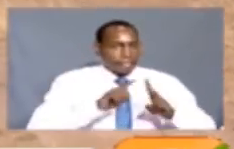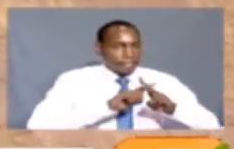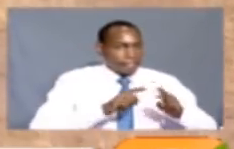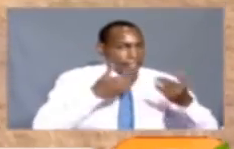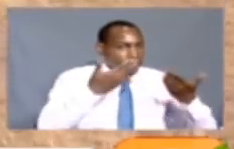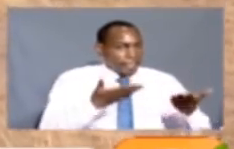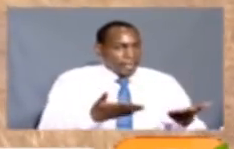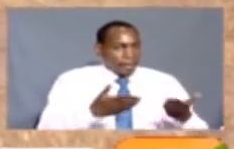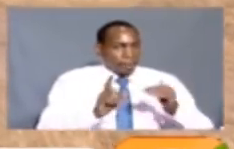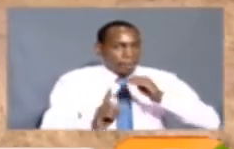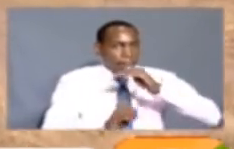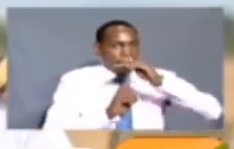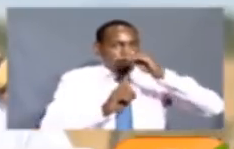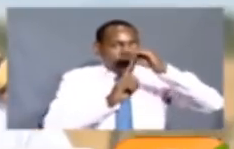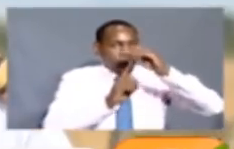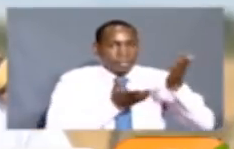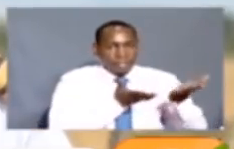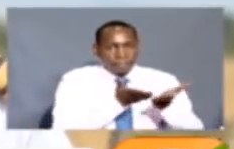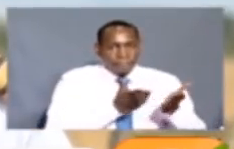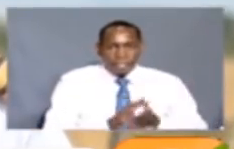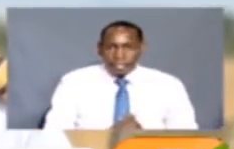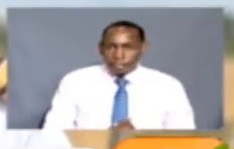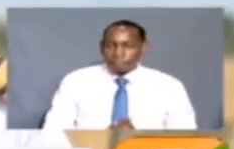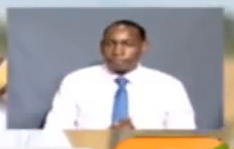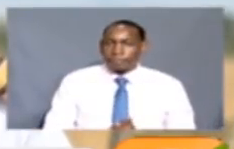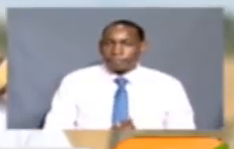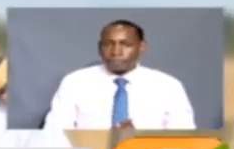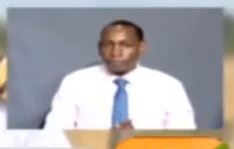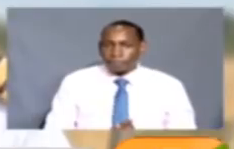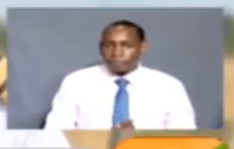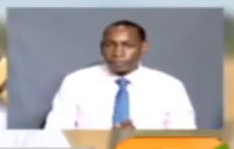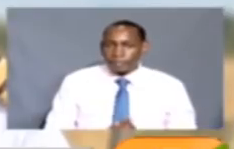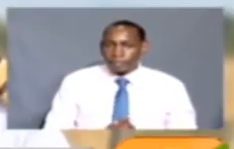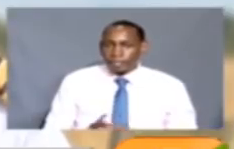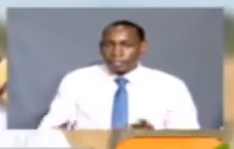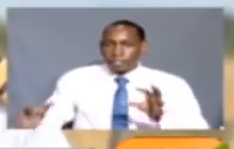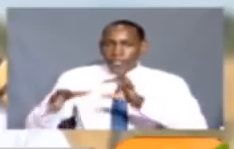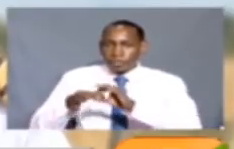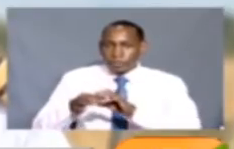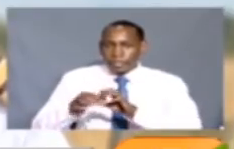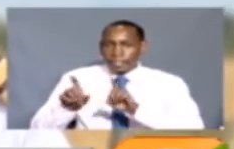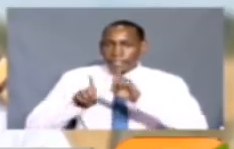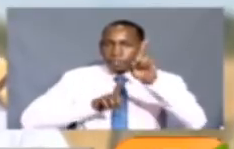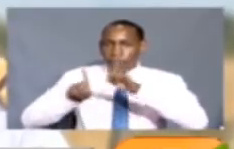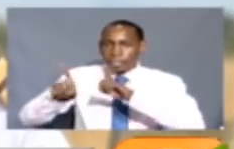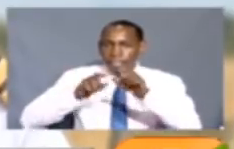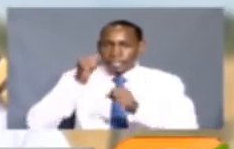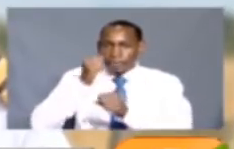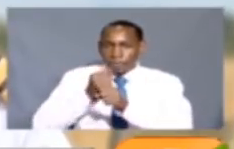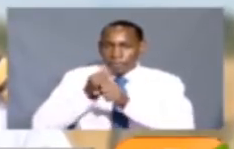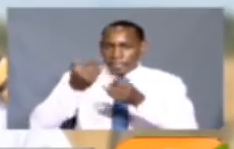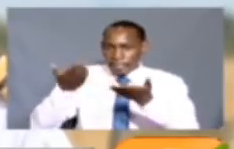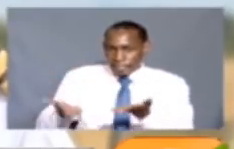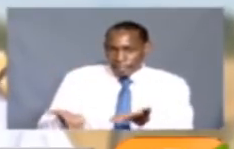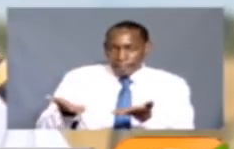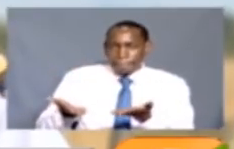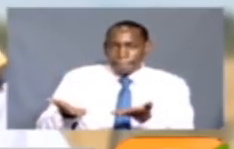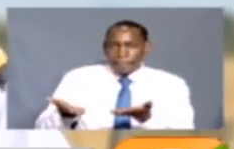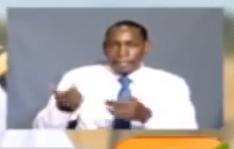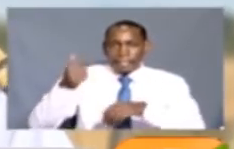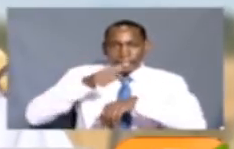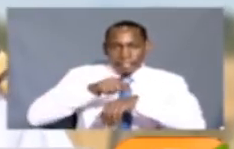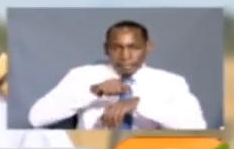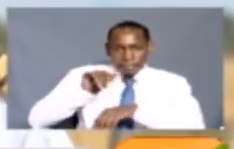started in ballooning? I got into tourism operations out here and managing a camp and so on. And during